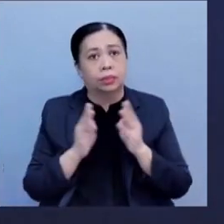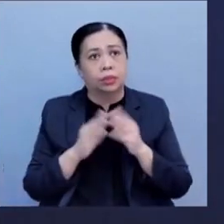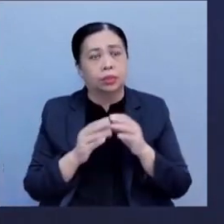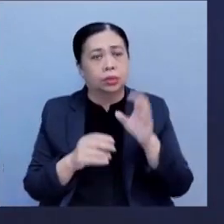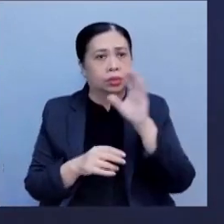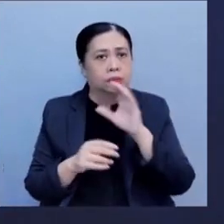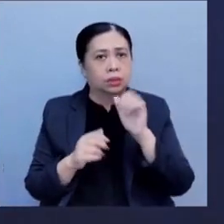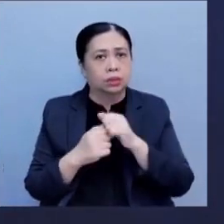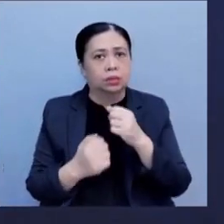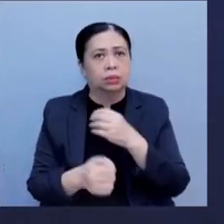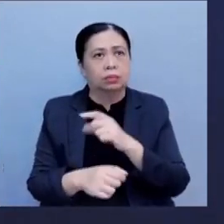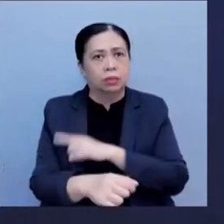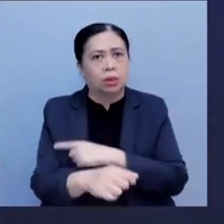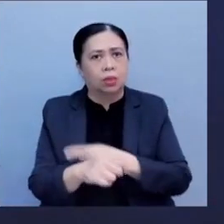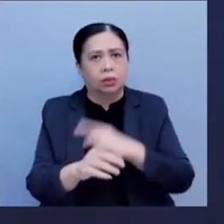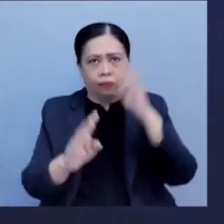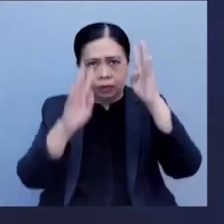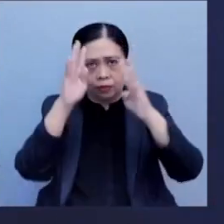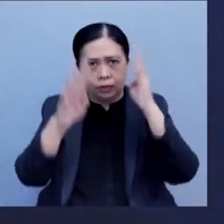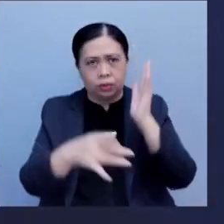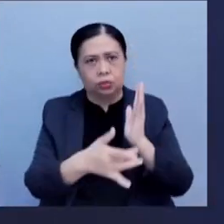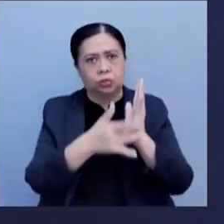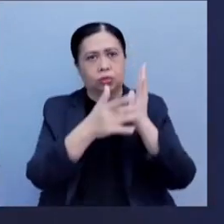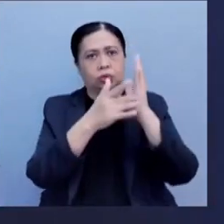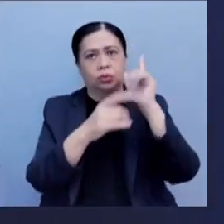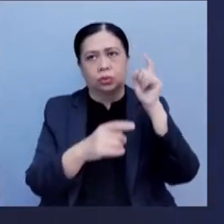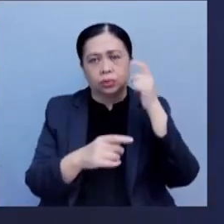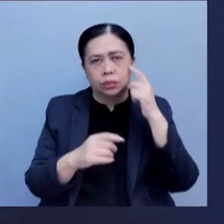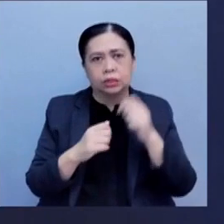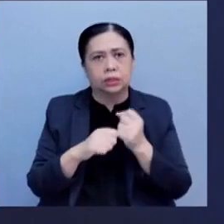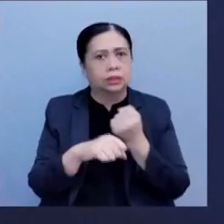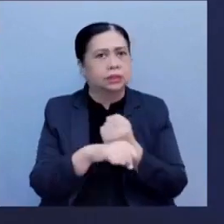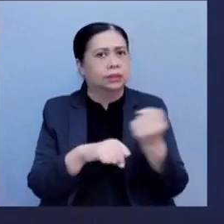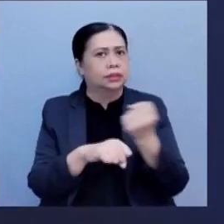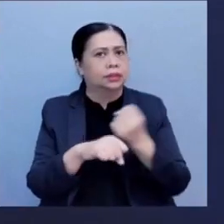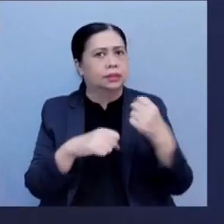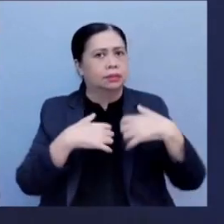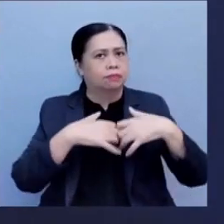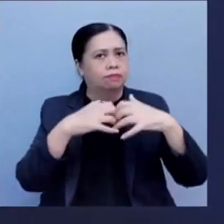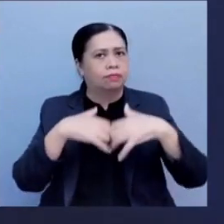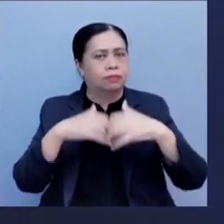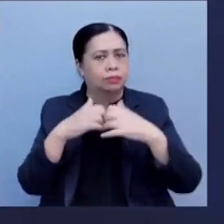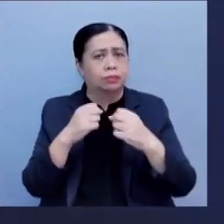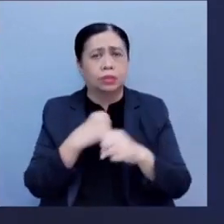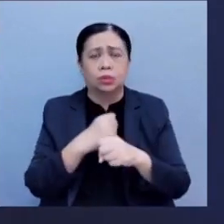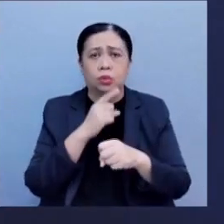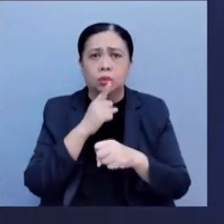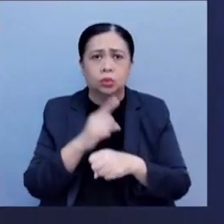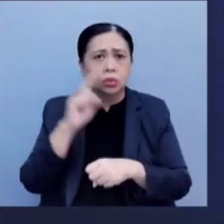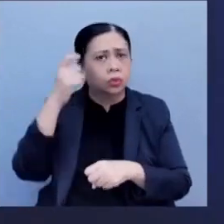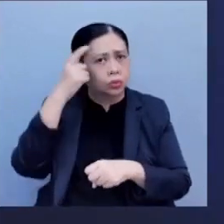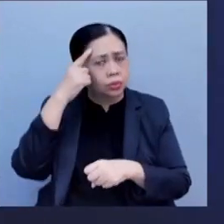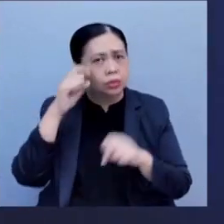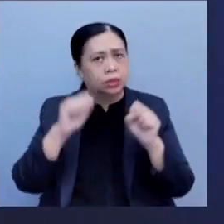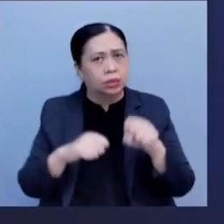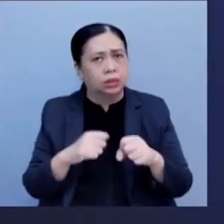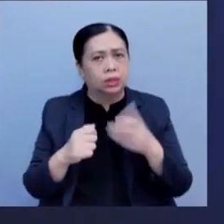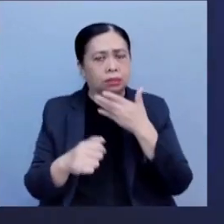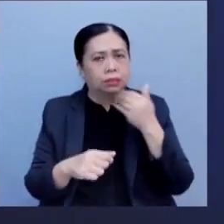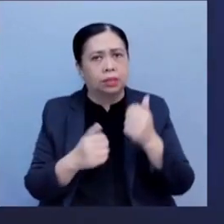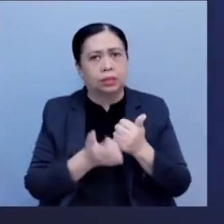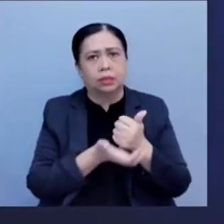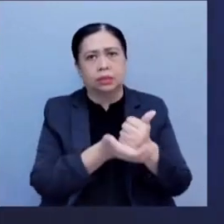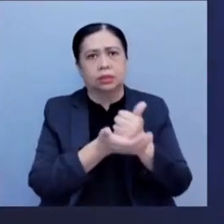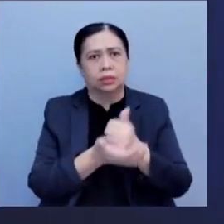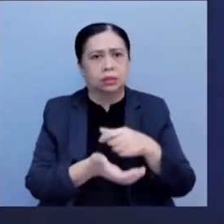the power of innovation, digital governance, resiliency building, to ensure that the government can better respond to the